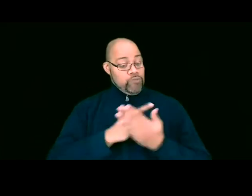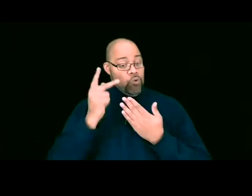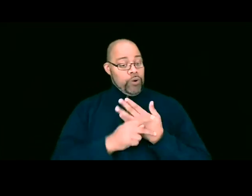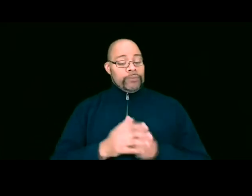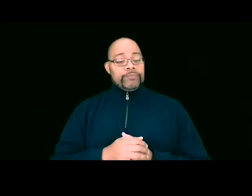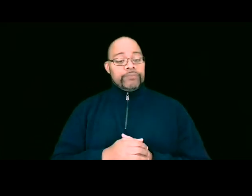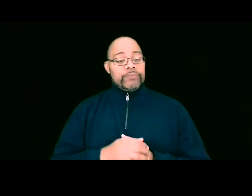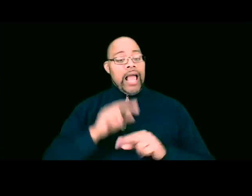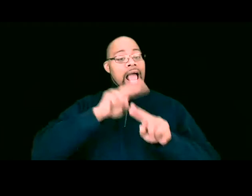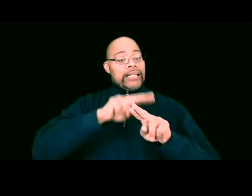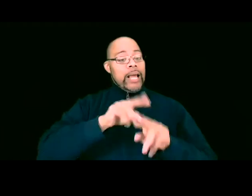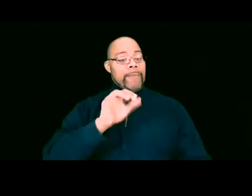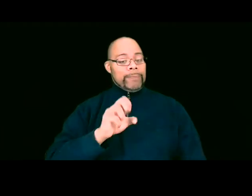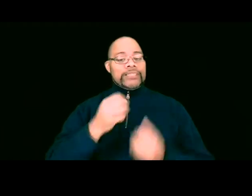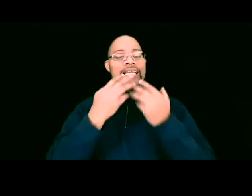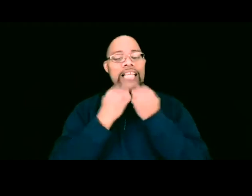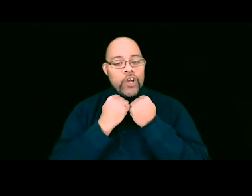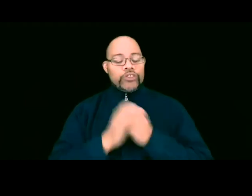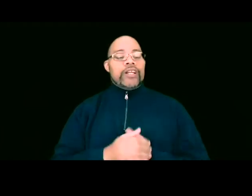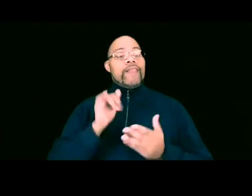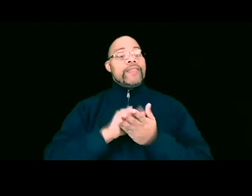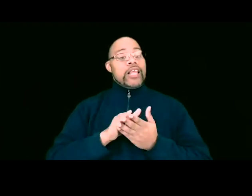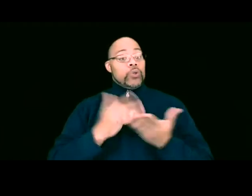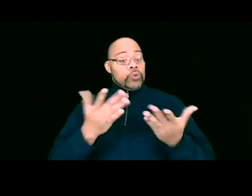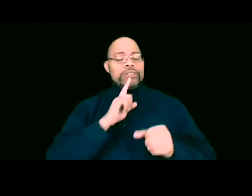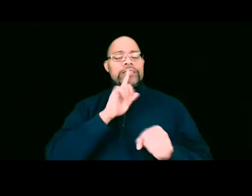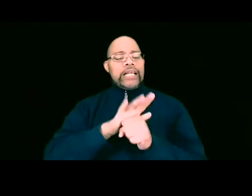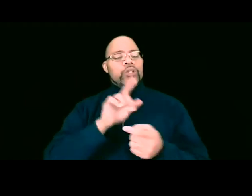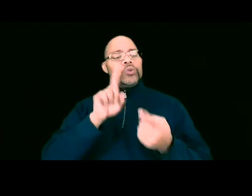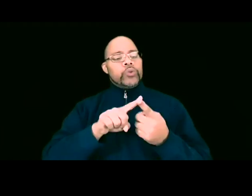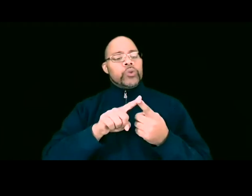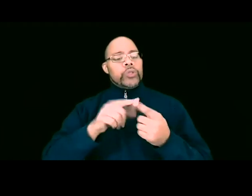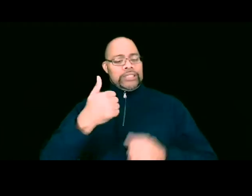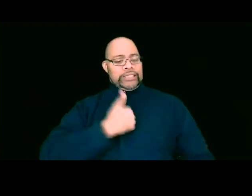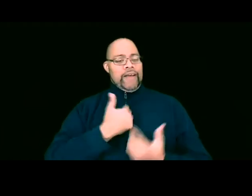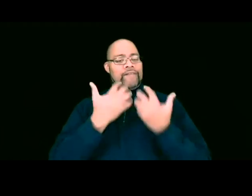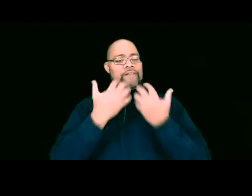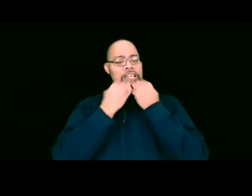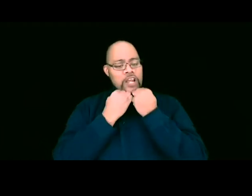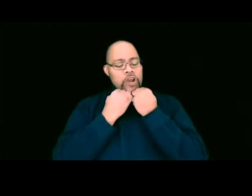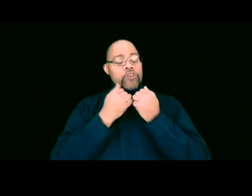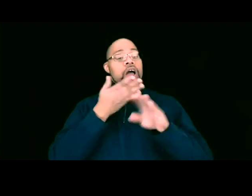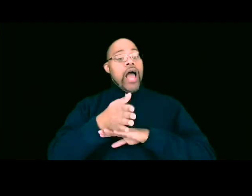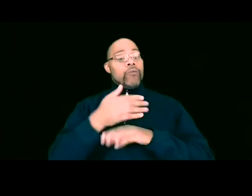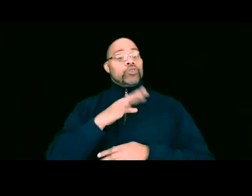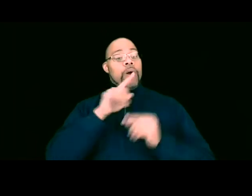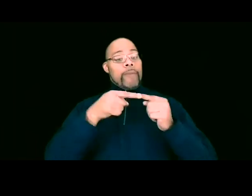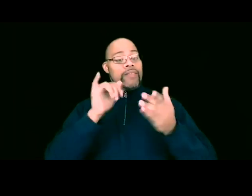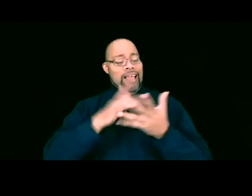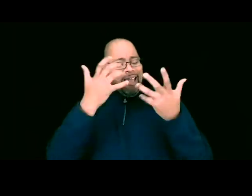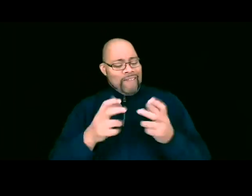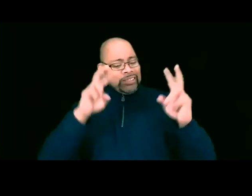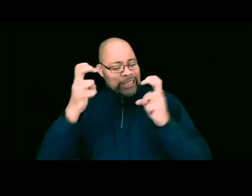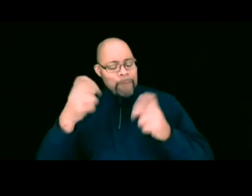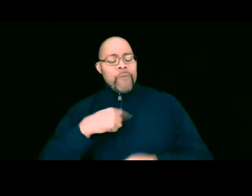a new initiative, a hashtag BIMS Care. And this is going to be dedicated to self-care. So after we talk about